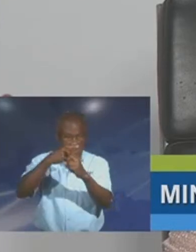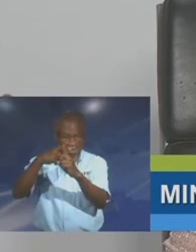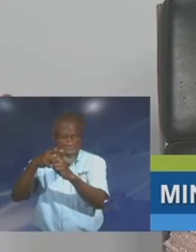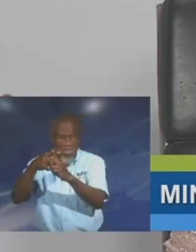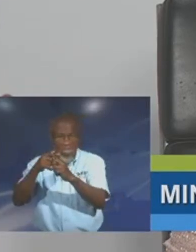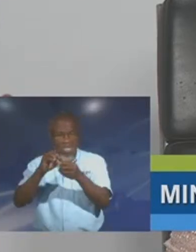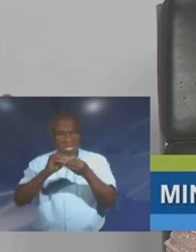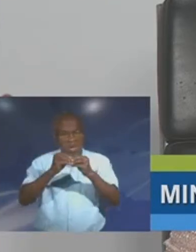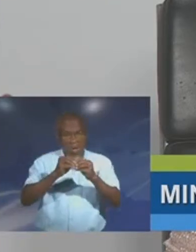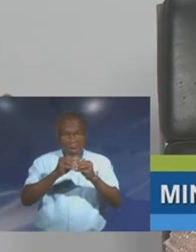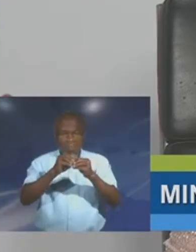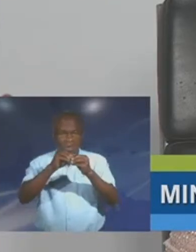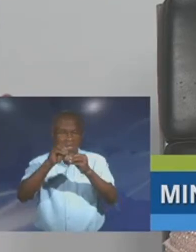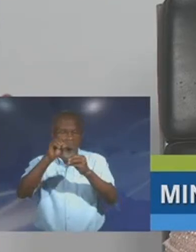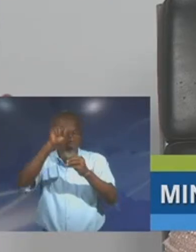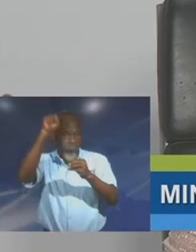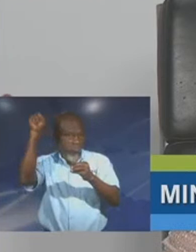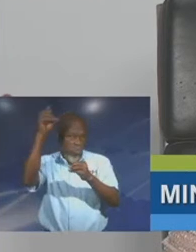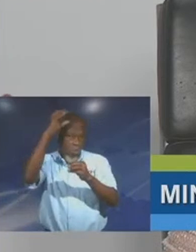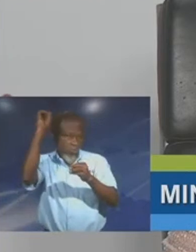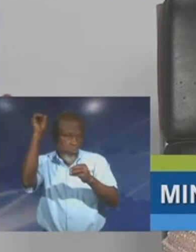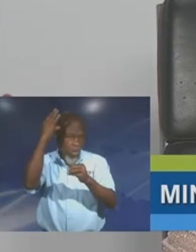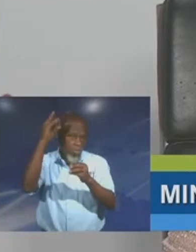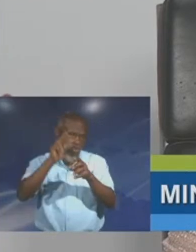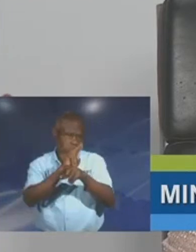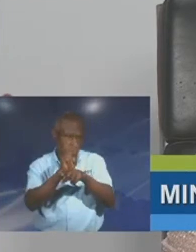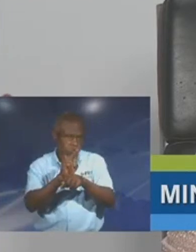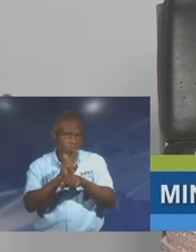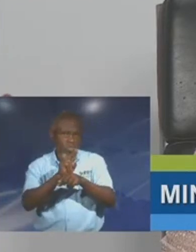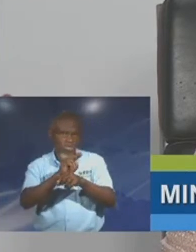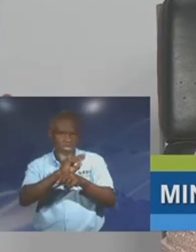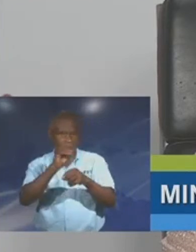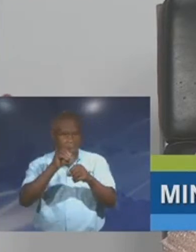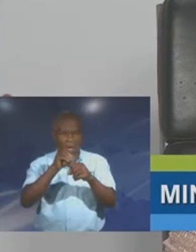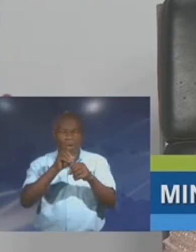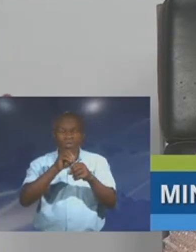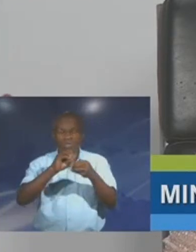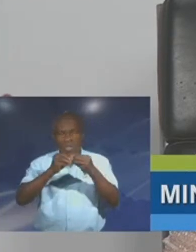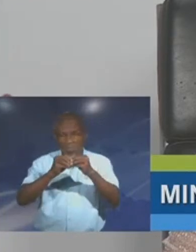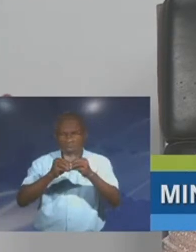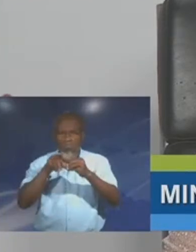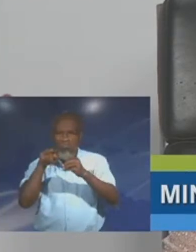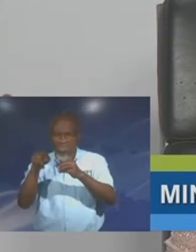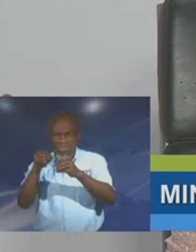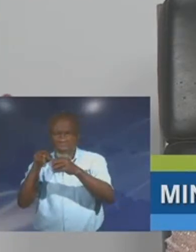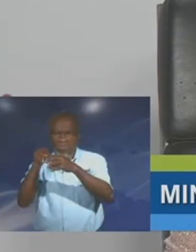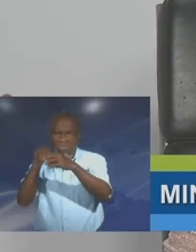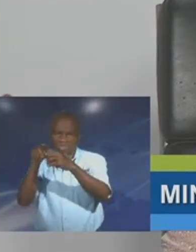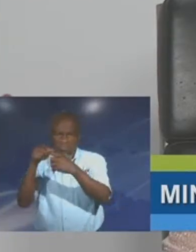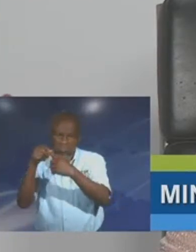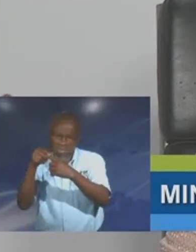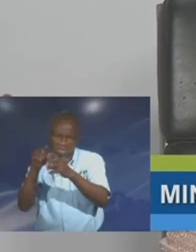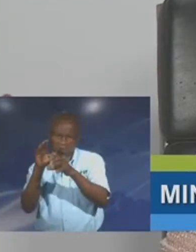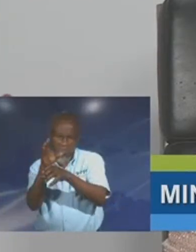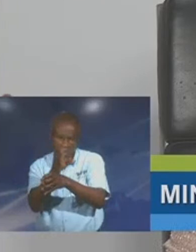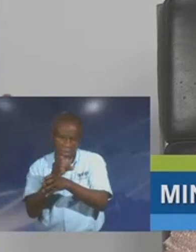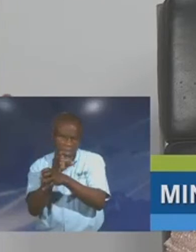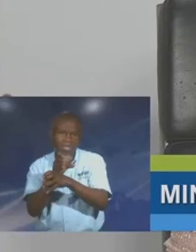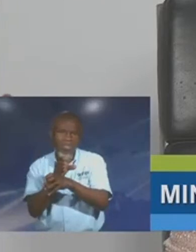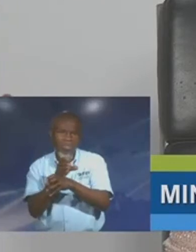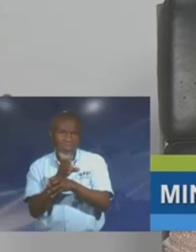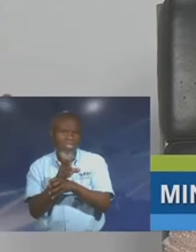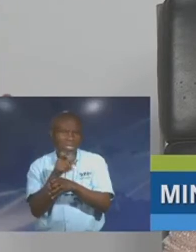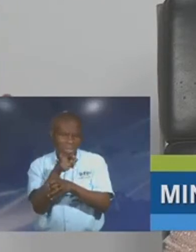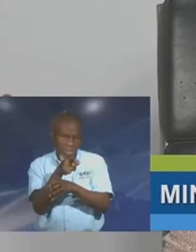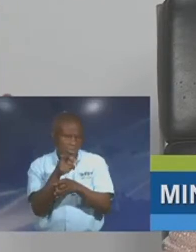COVID-19, the ambulance usage, and the requirements regarding the levels of care that we look at in the hospitals. And we look